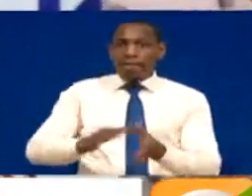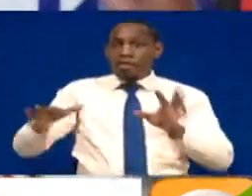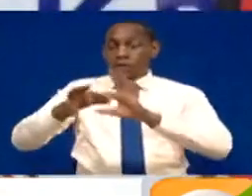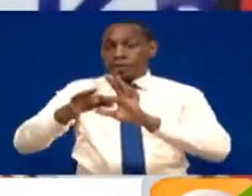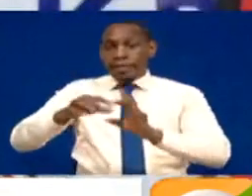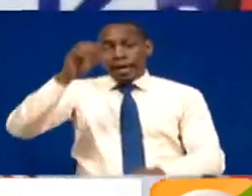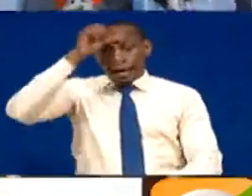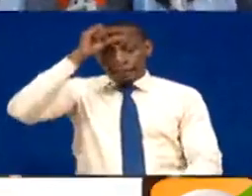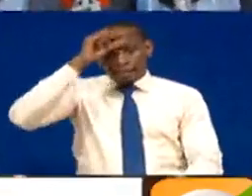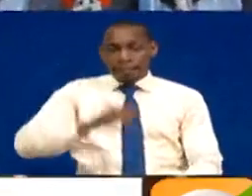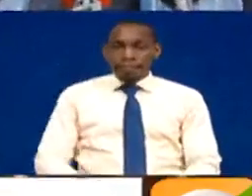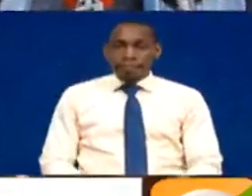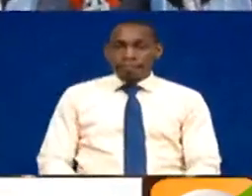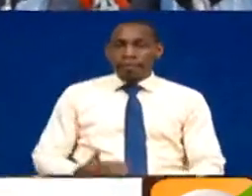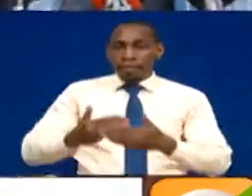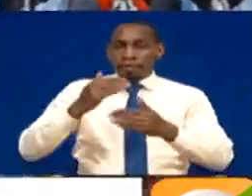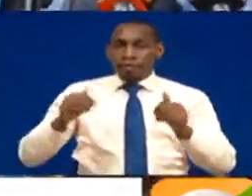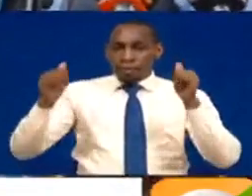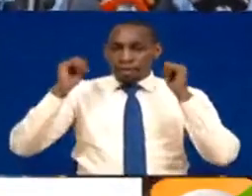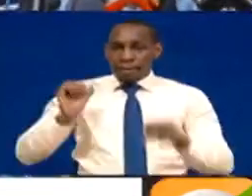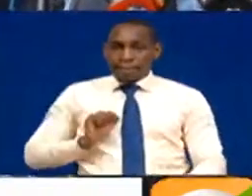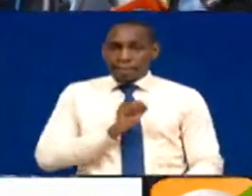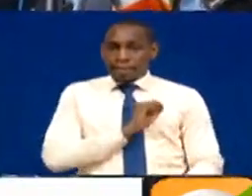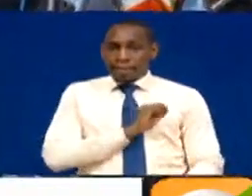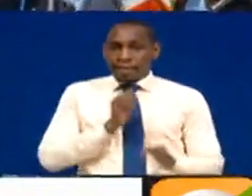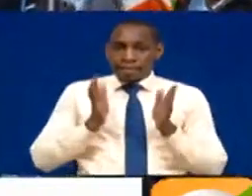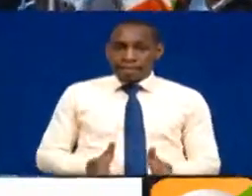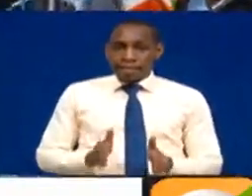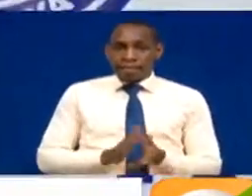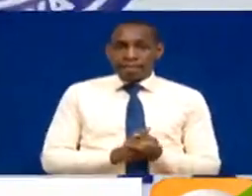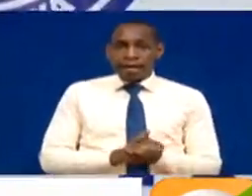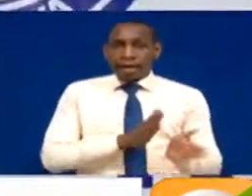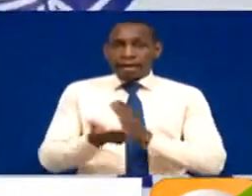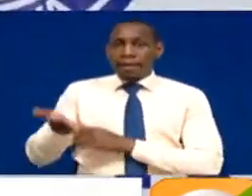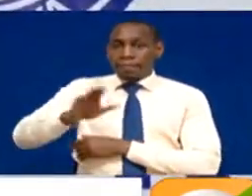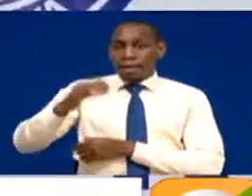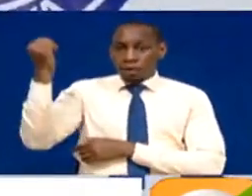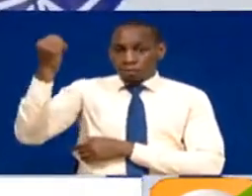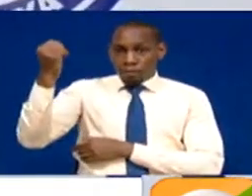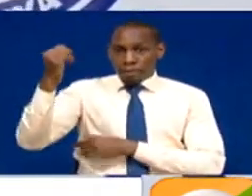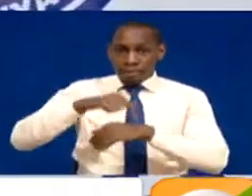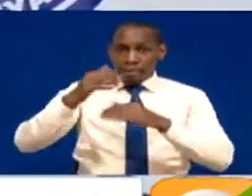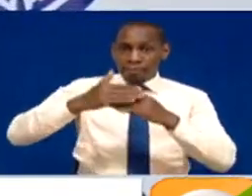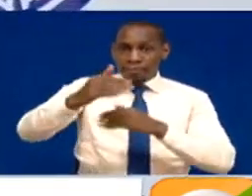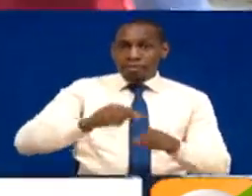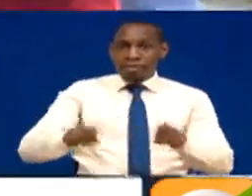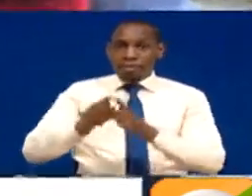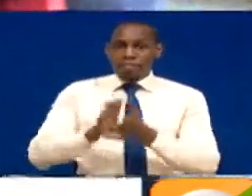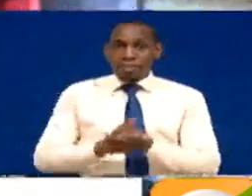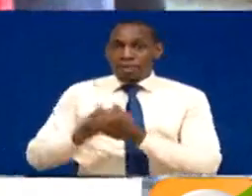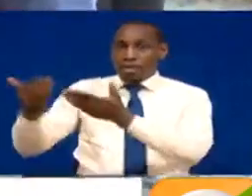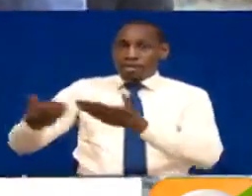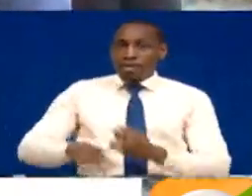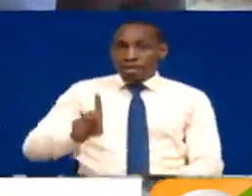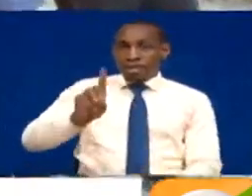kwa serikali. Former Nyamira Senator Kennedy Mongare, who plans a comeback in the political scene this year, was also received